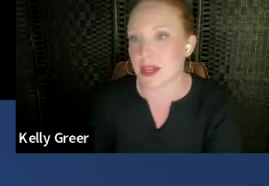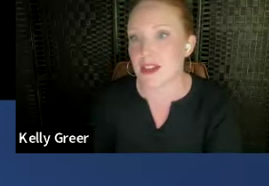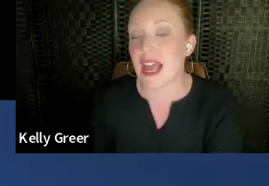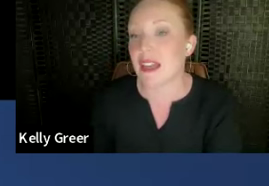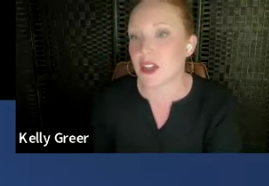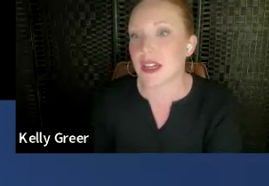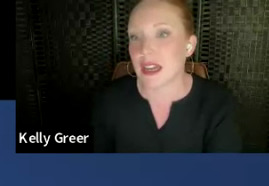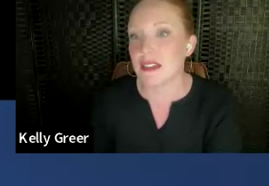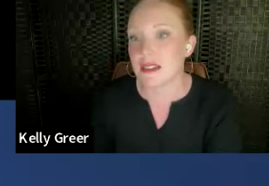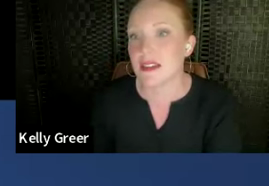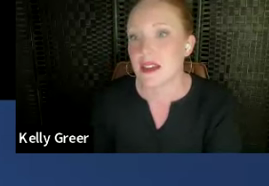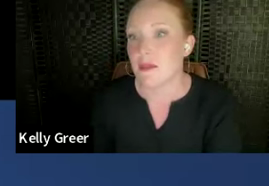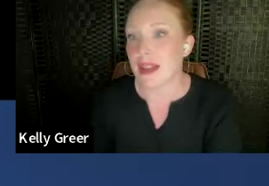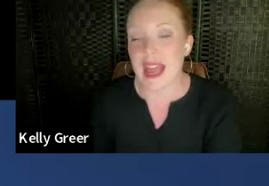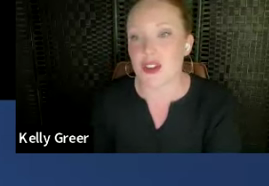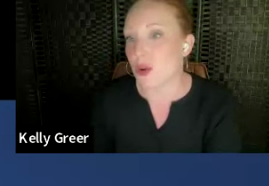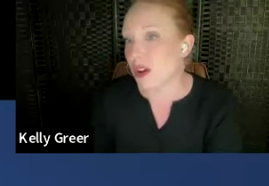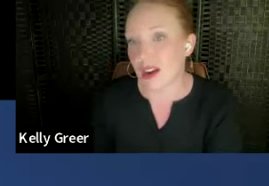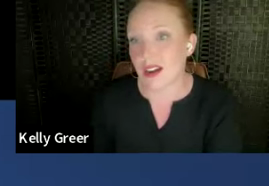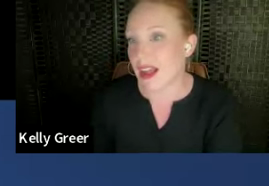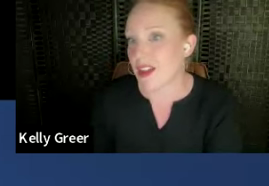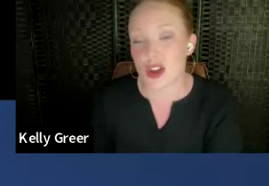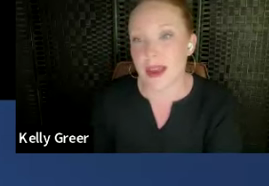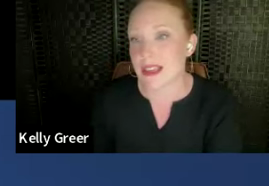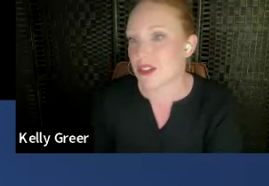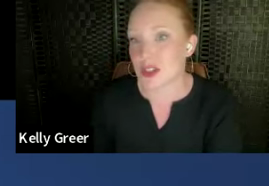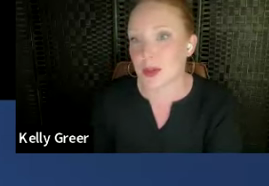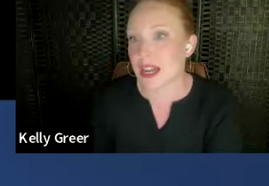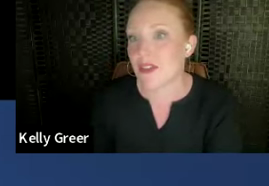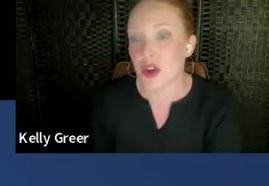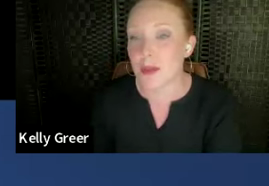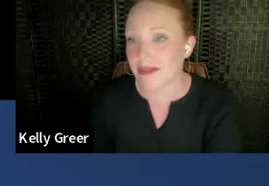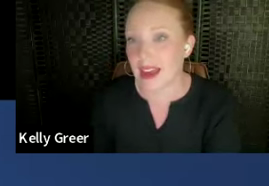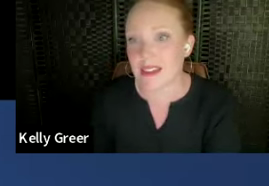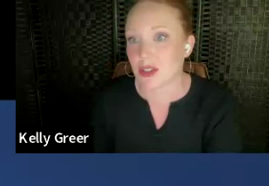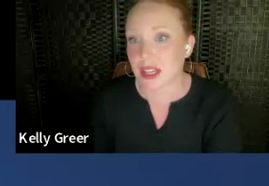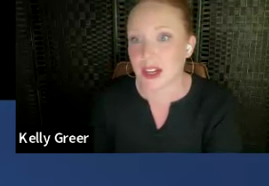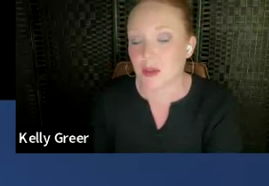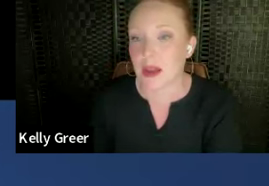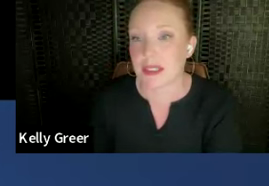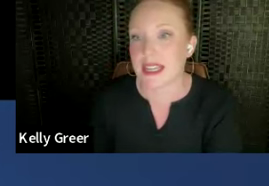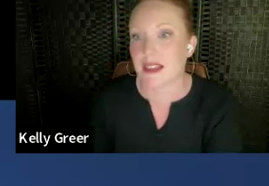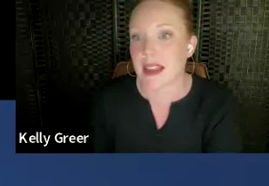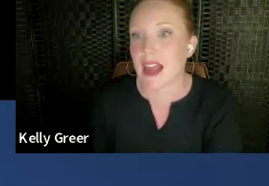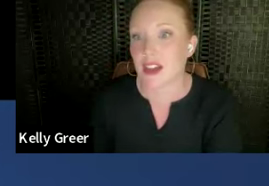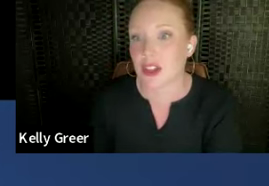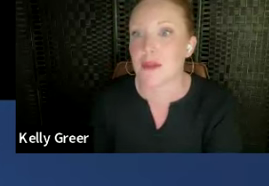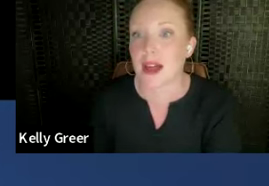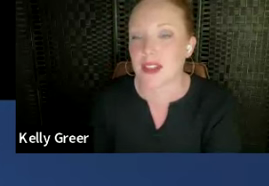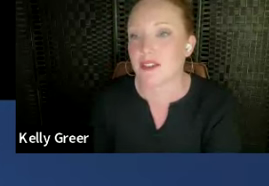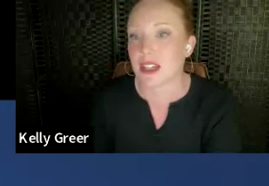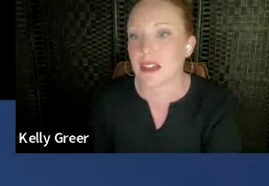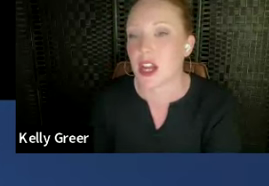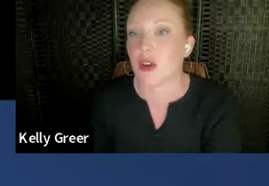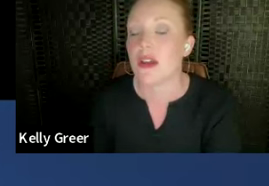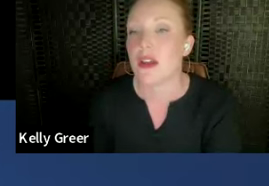it. That's pretty much, I had hearing aids, but I had no CART. I had no ASL interpreter. I didn't even know about that until later when I went to Gallaudet. I could